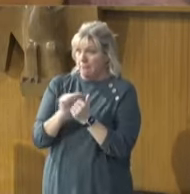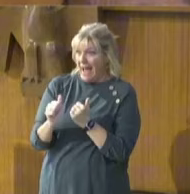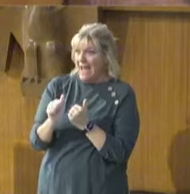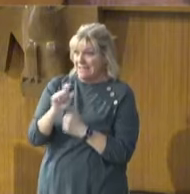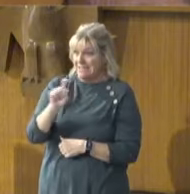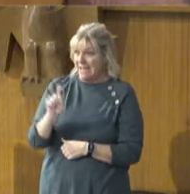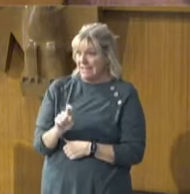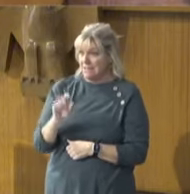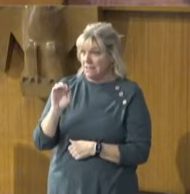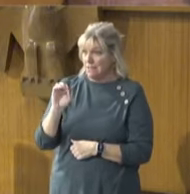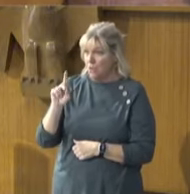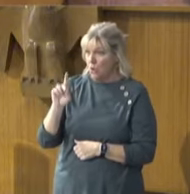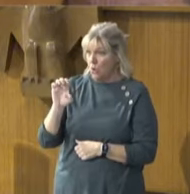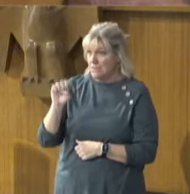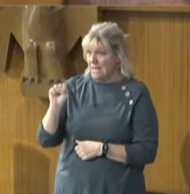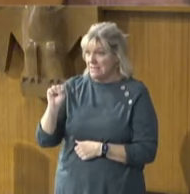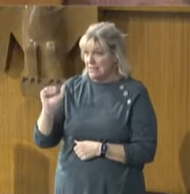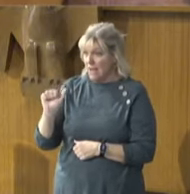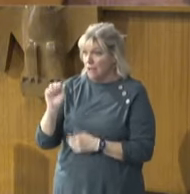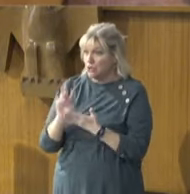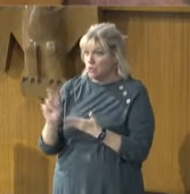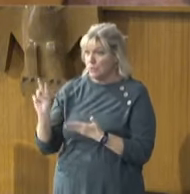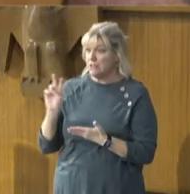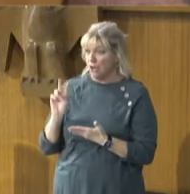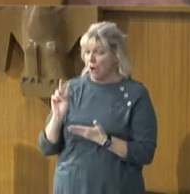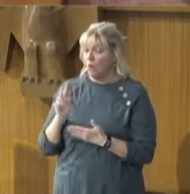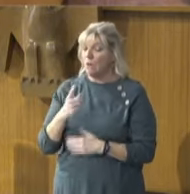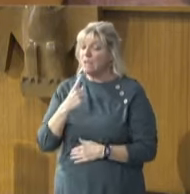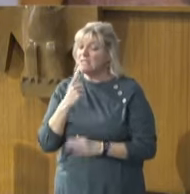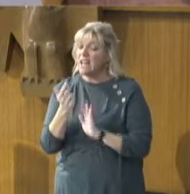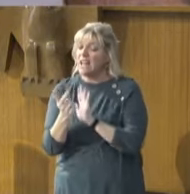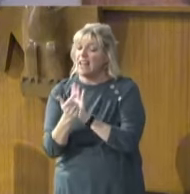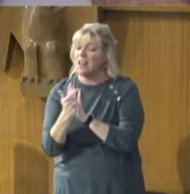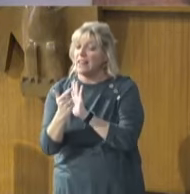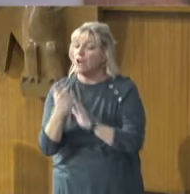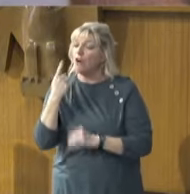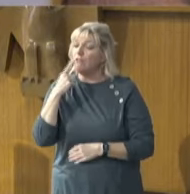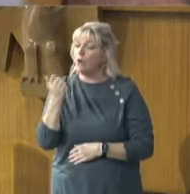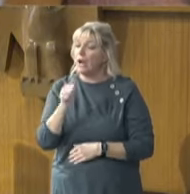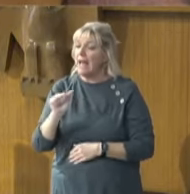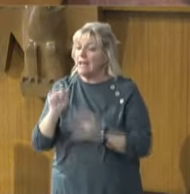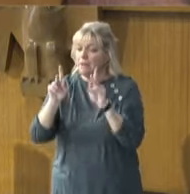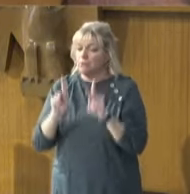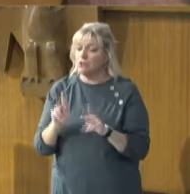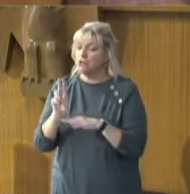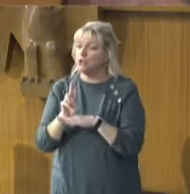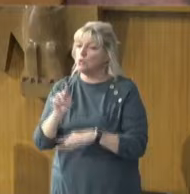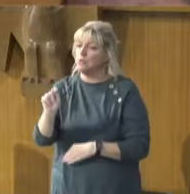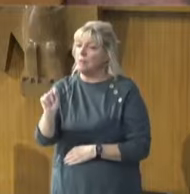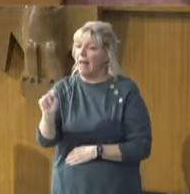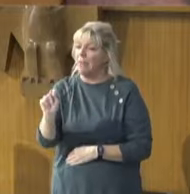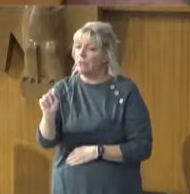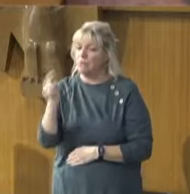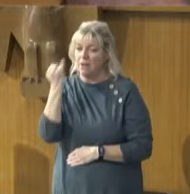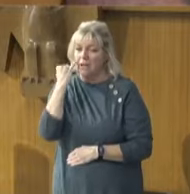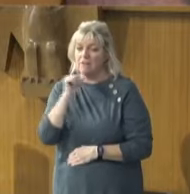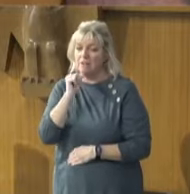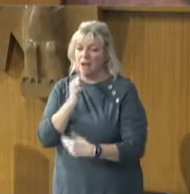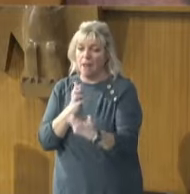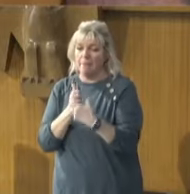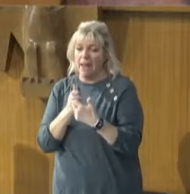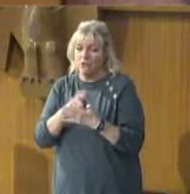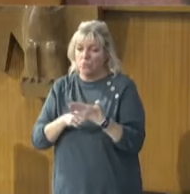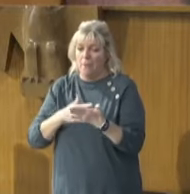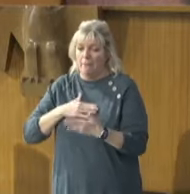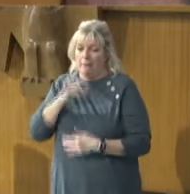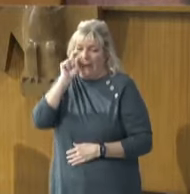Texas just two weeks ago makes it illegal for someone to use any bathroom other than the one that matches their sex assigned